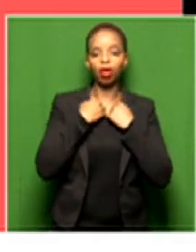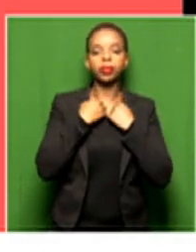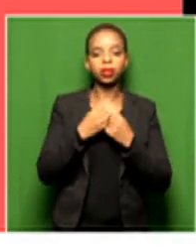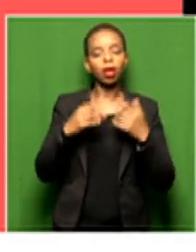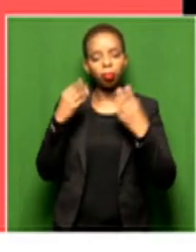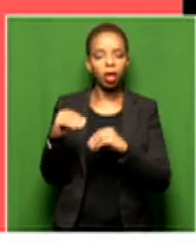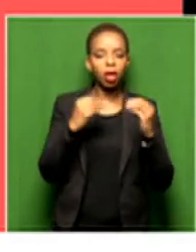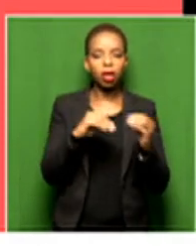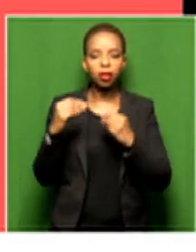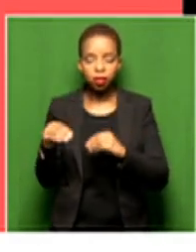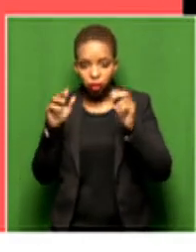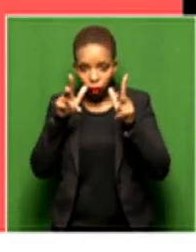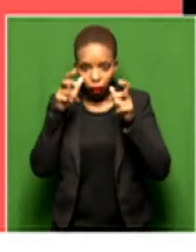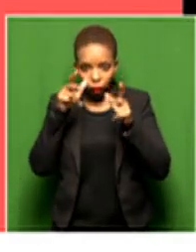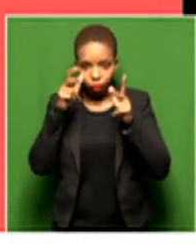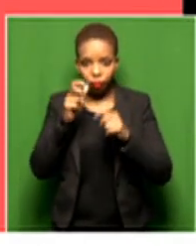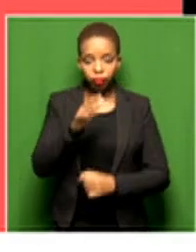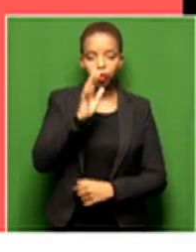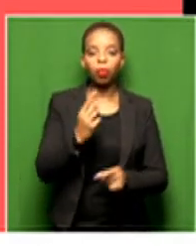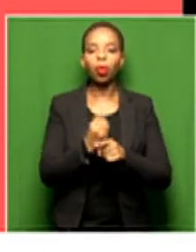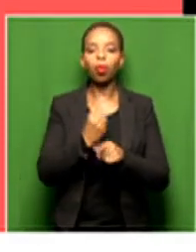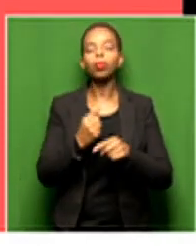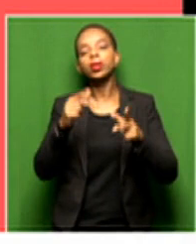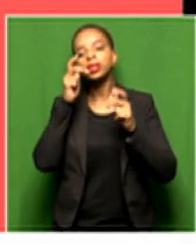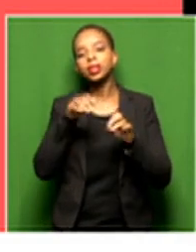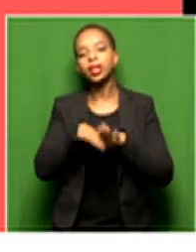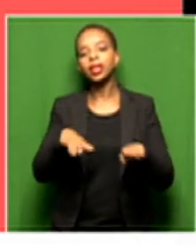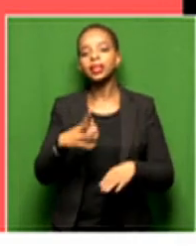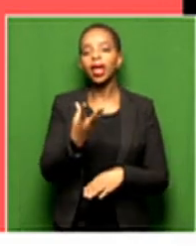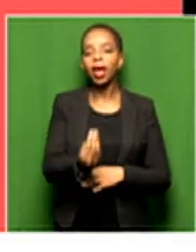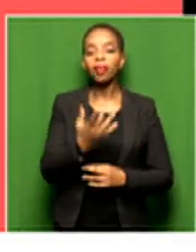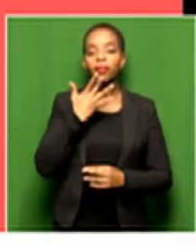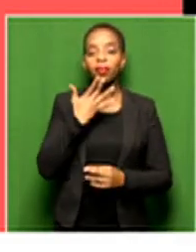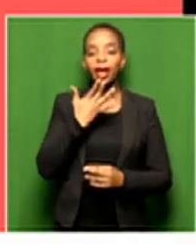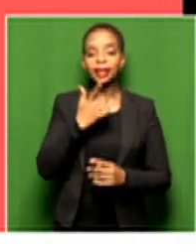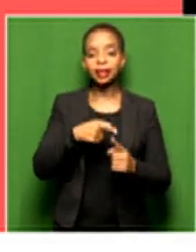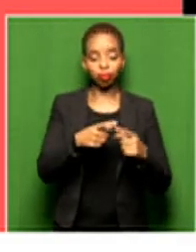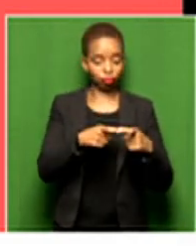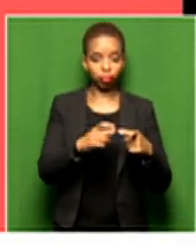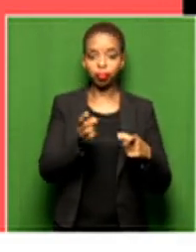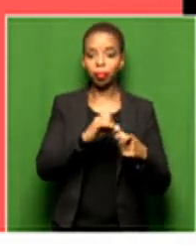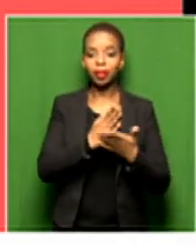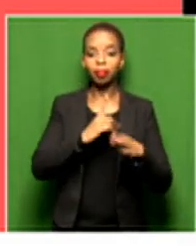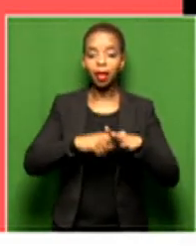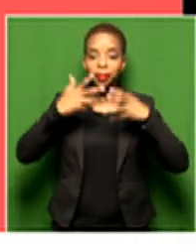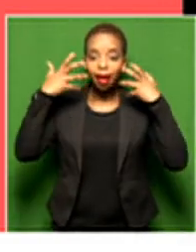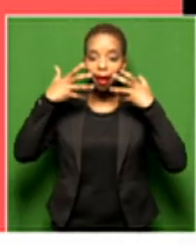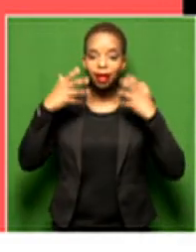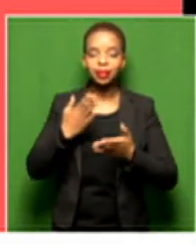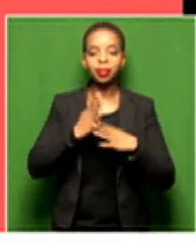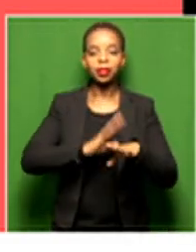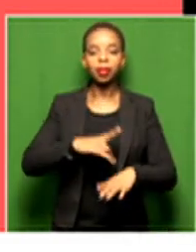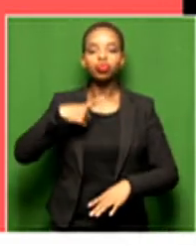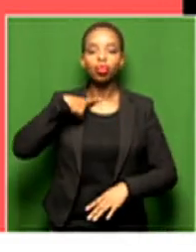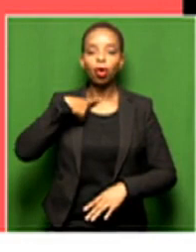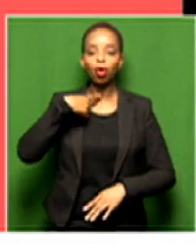them busy. They're certainly learning. We always hear that kids have their own sort of favorite cards. Sometimes it's the lion, sometimes it's like the dog because it looks